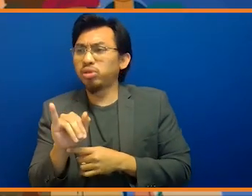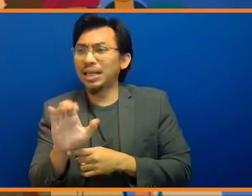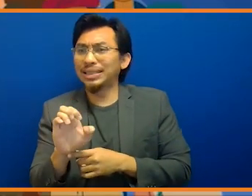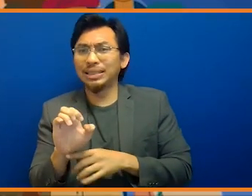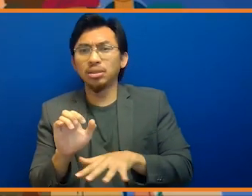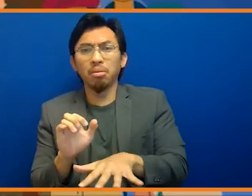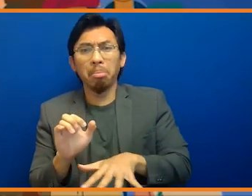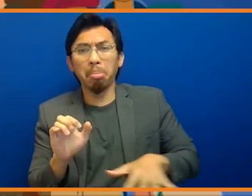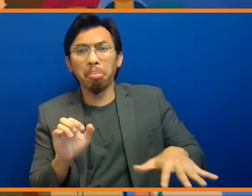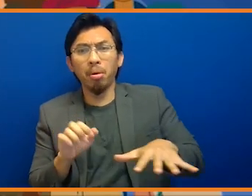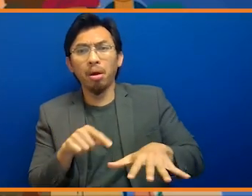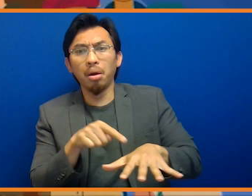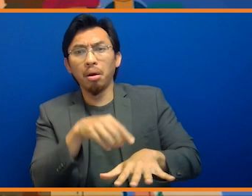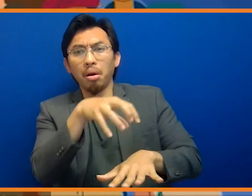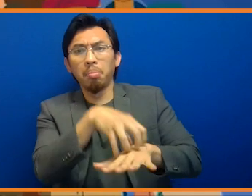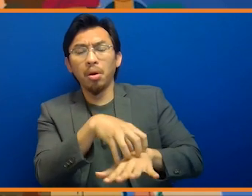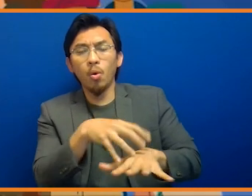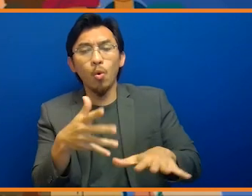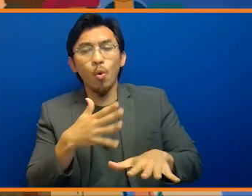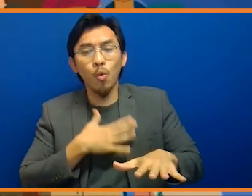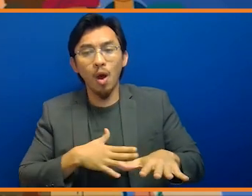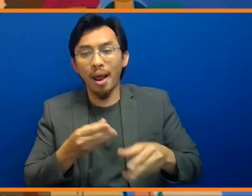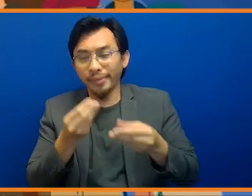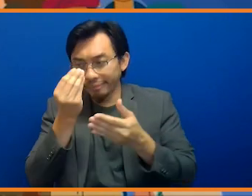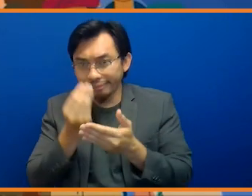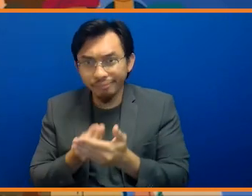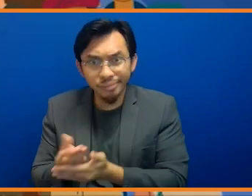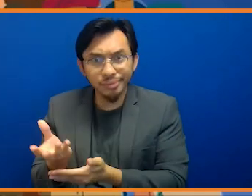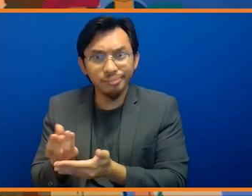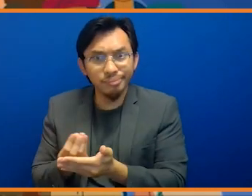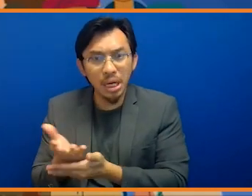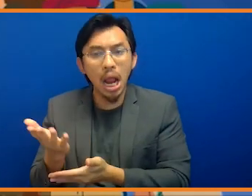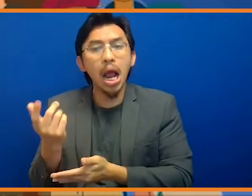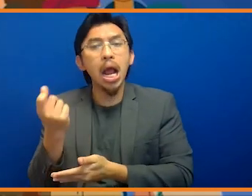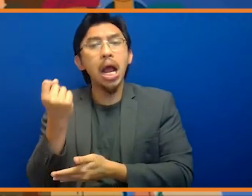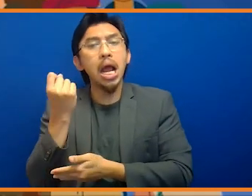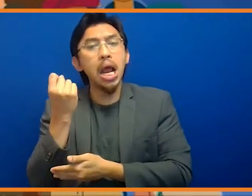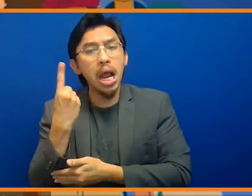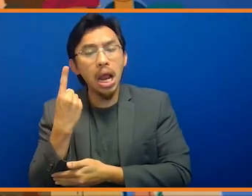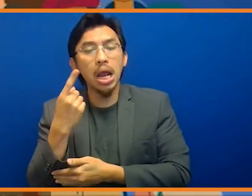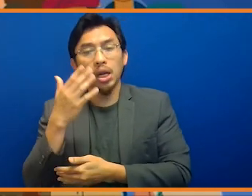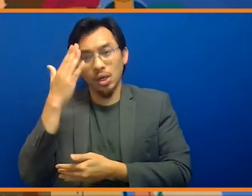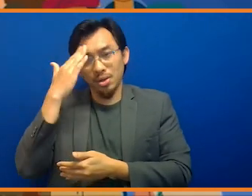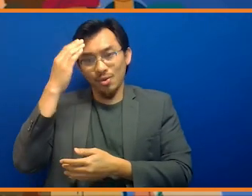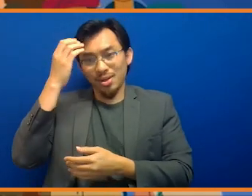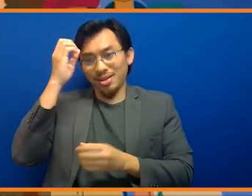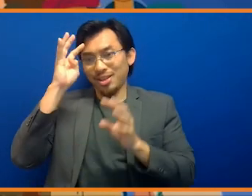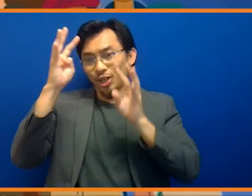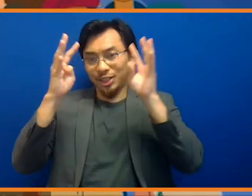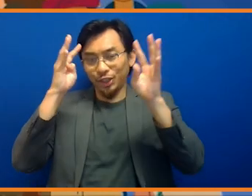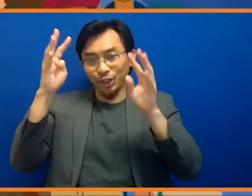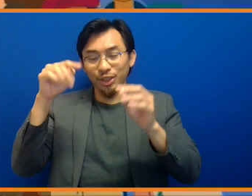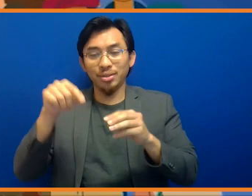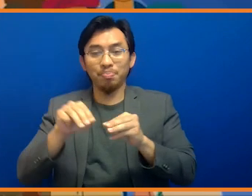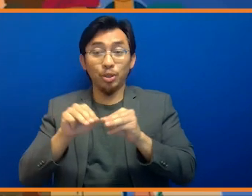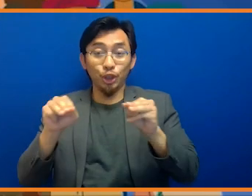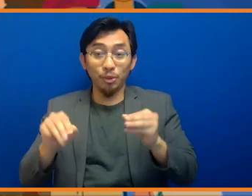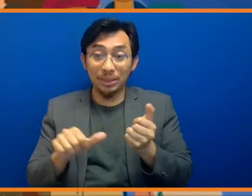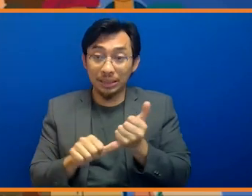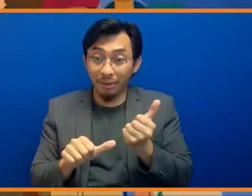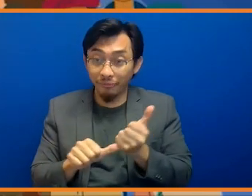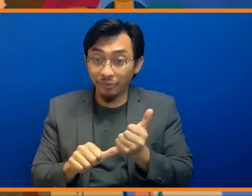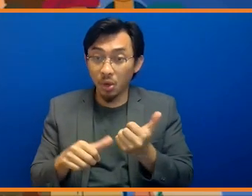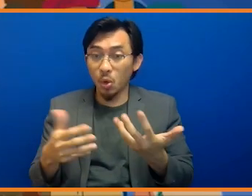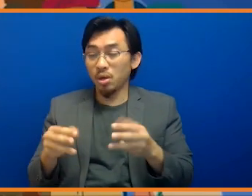course, something happened behind. So what I want to say is the knowledge creation of the museum staff or